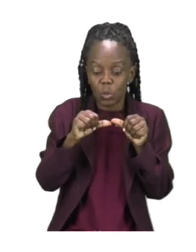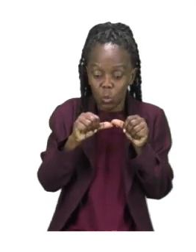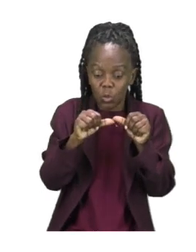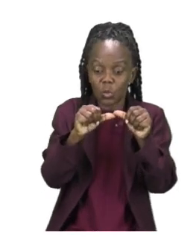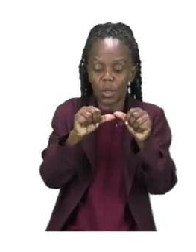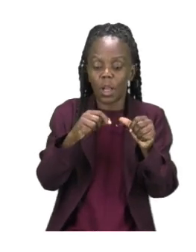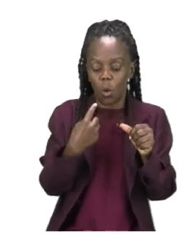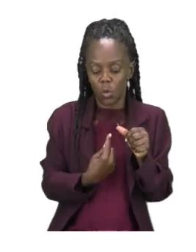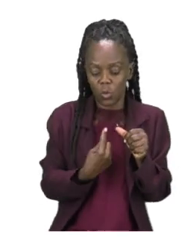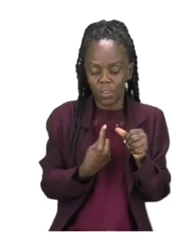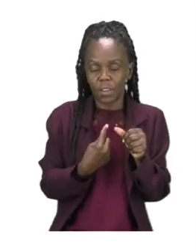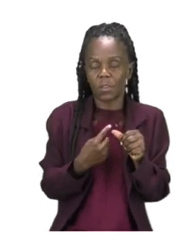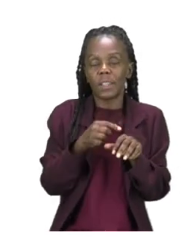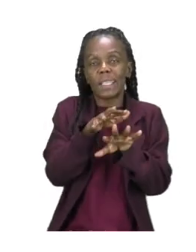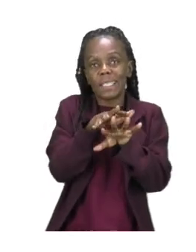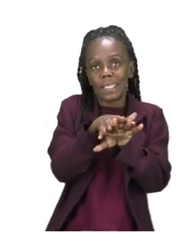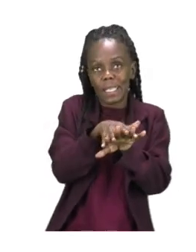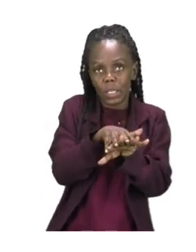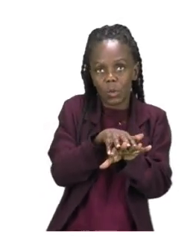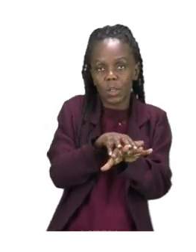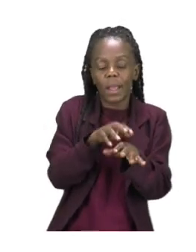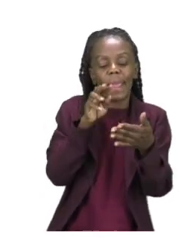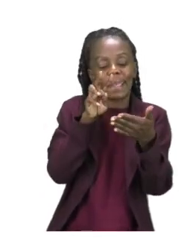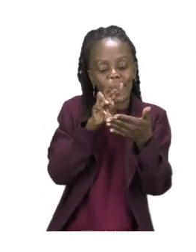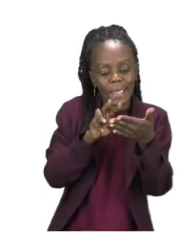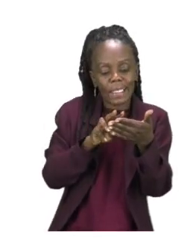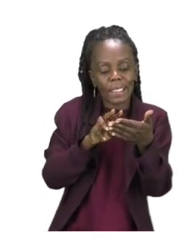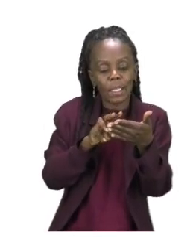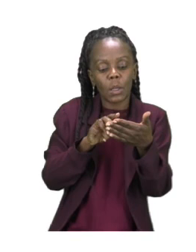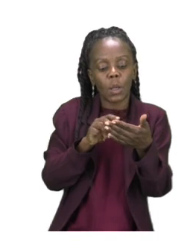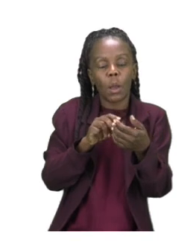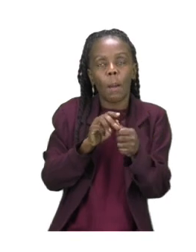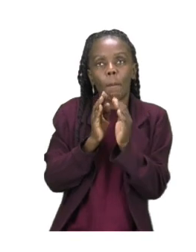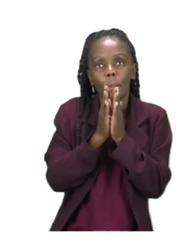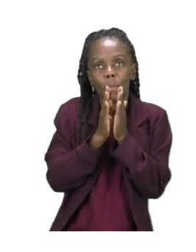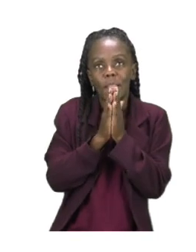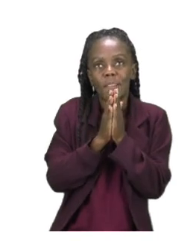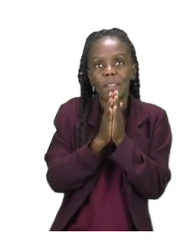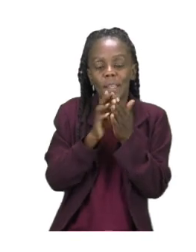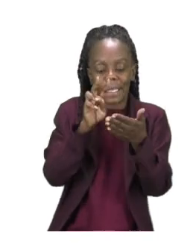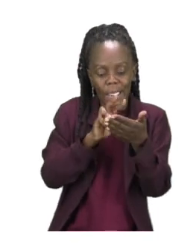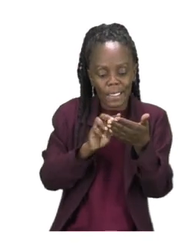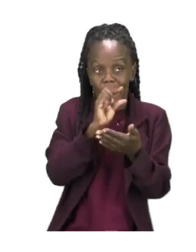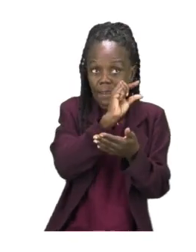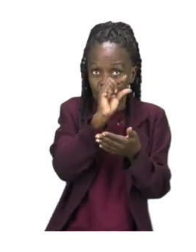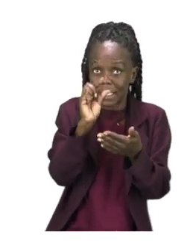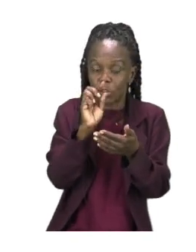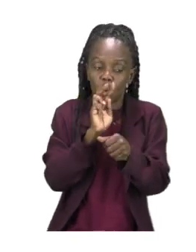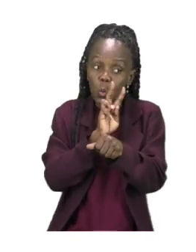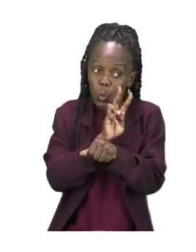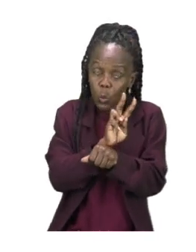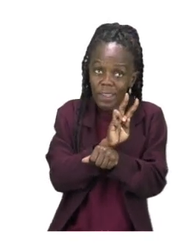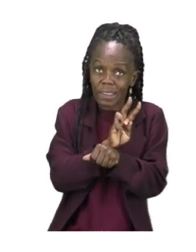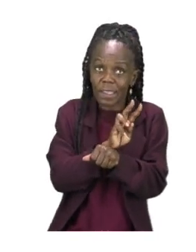time. Make sure you read the sentence on top twice. Then you read the bottom sentence and try to